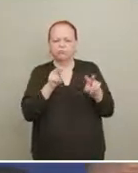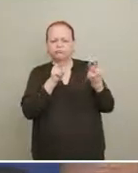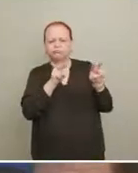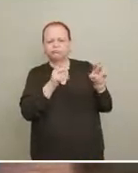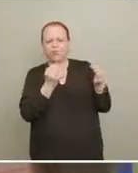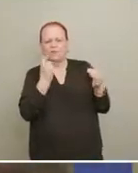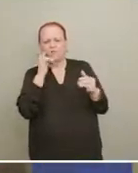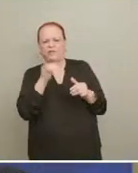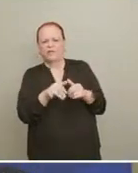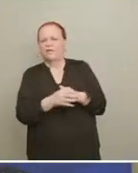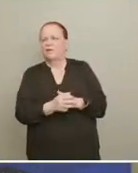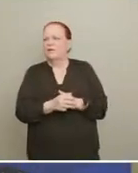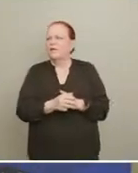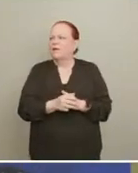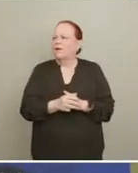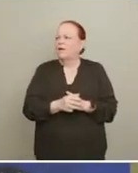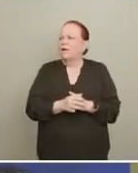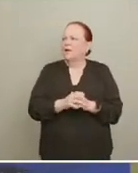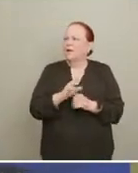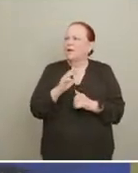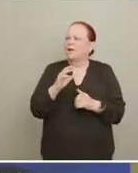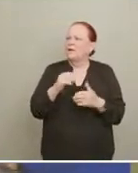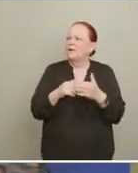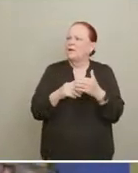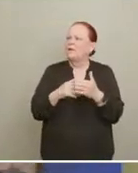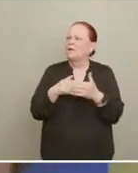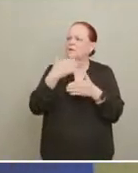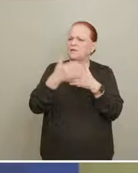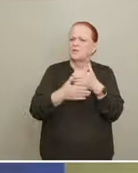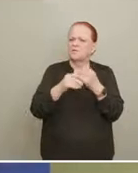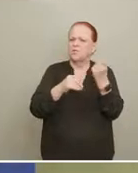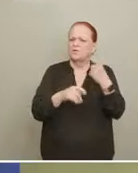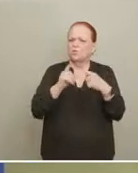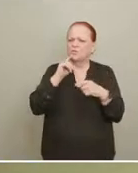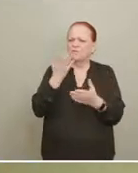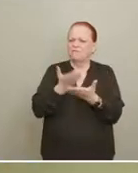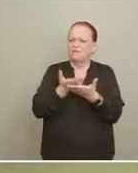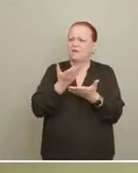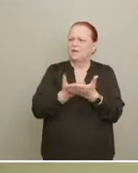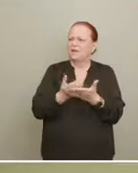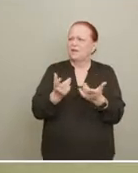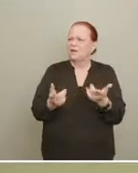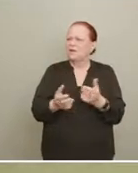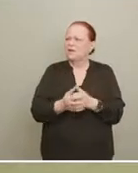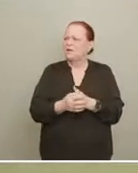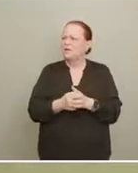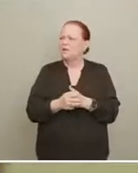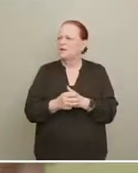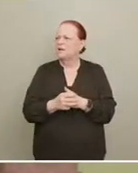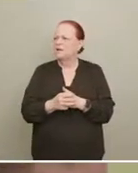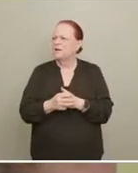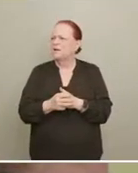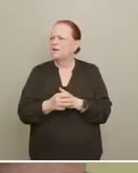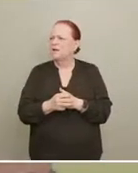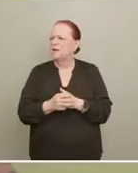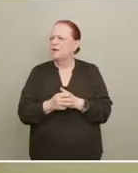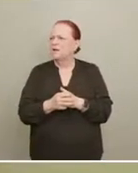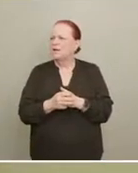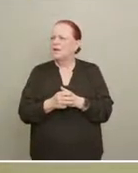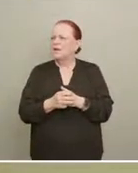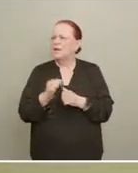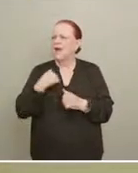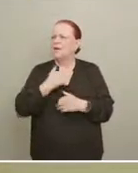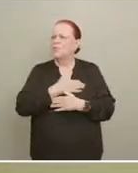the next question is regarding funding related to BeWell. Yeah, I can probably answer that question if you'd like. Sure, please.